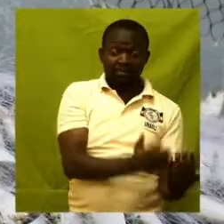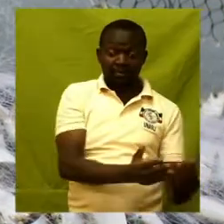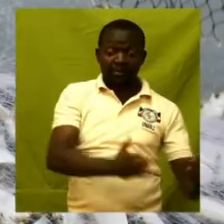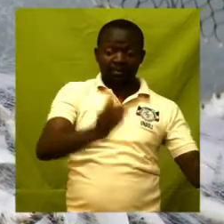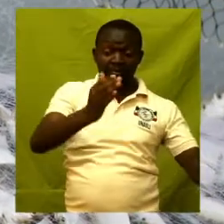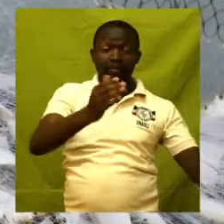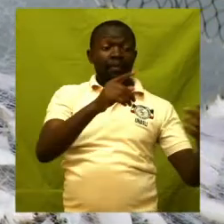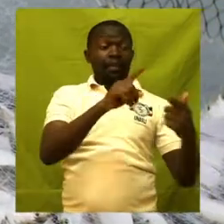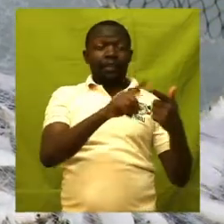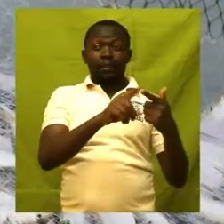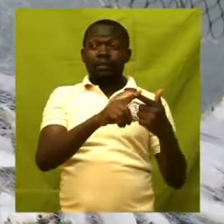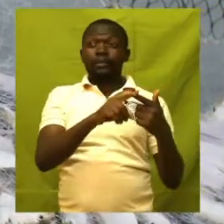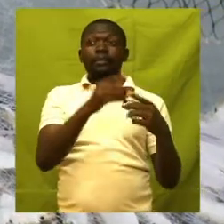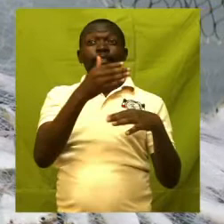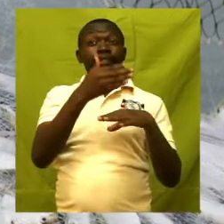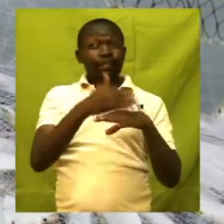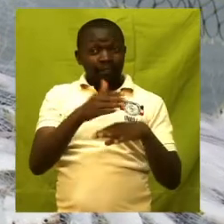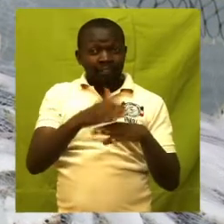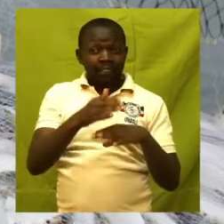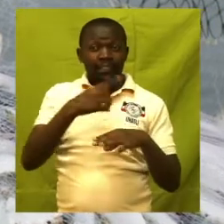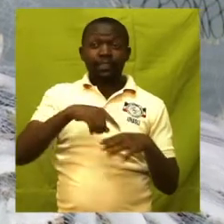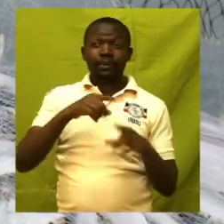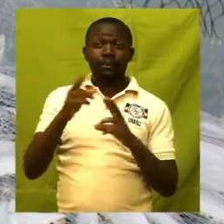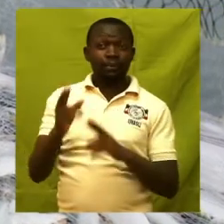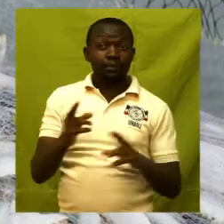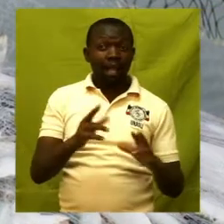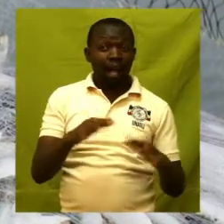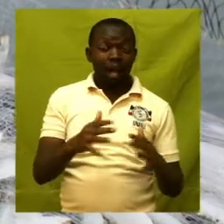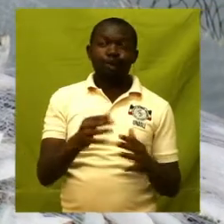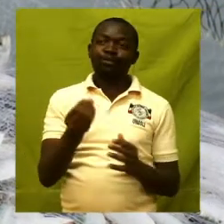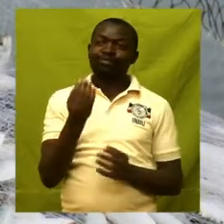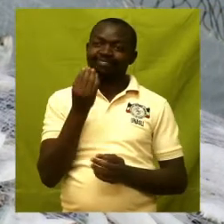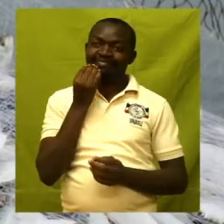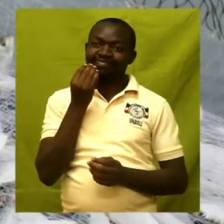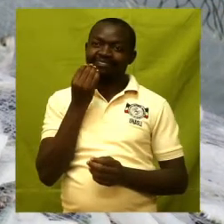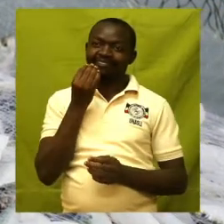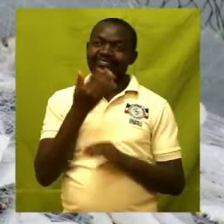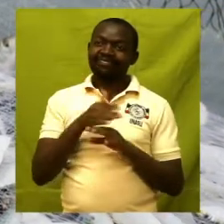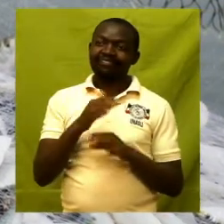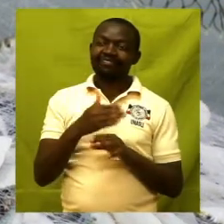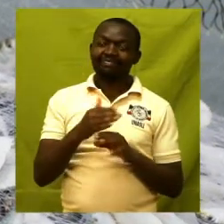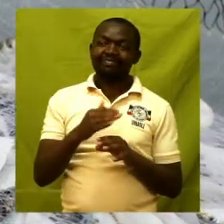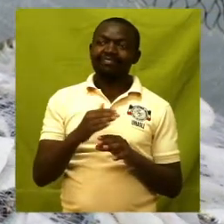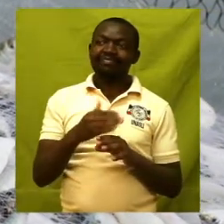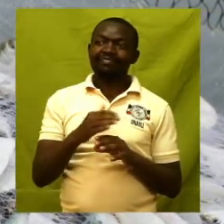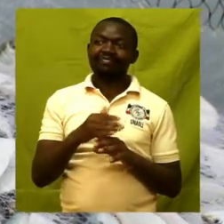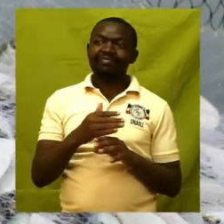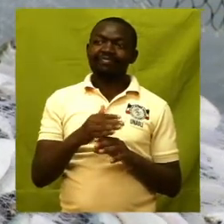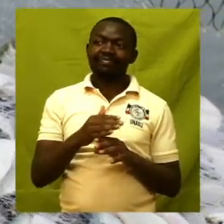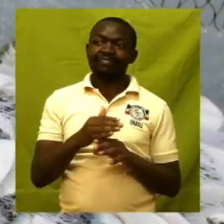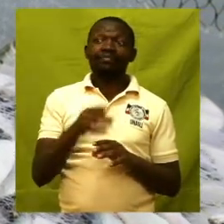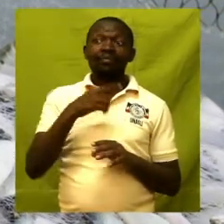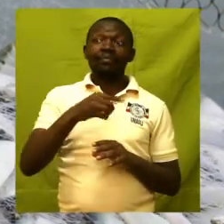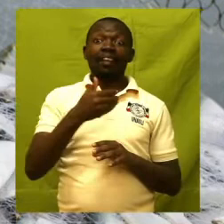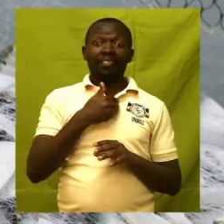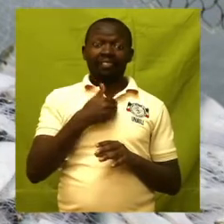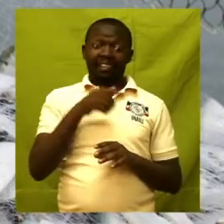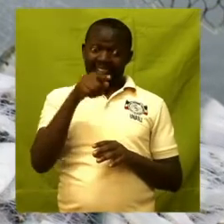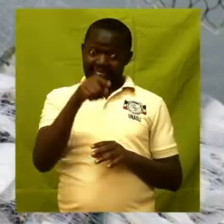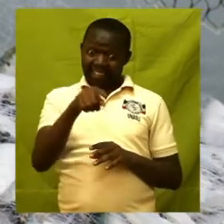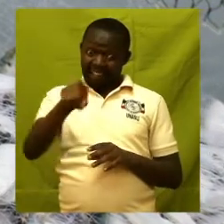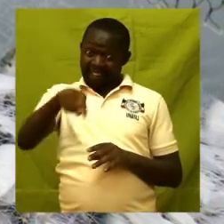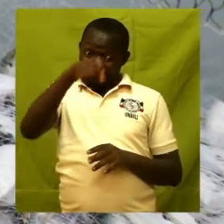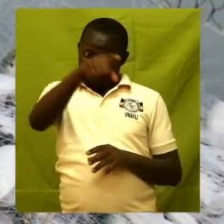The fish we normally eat is canned. That